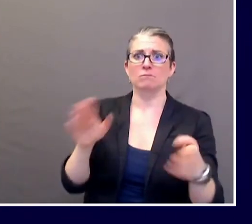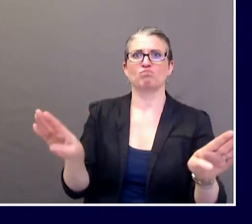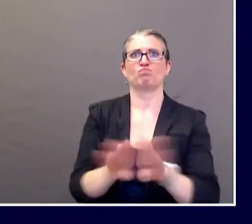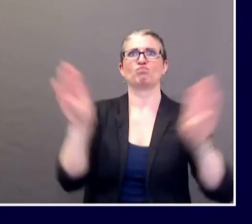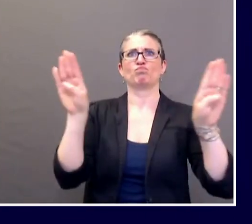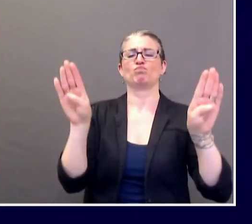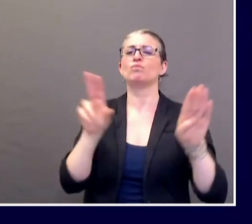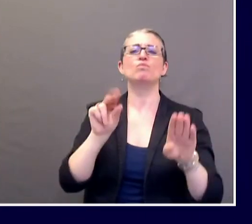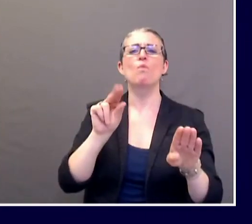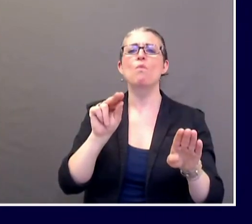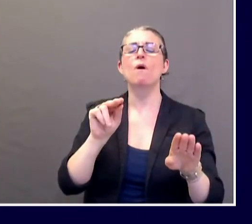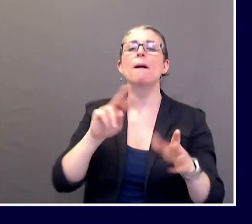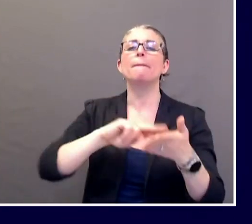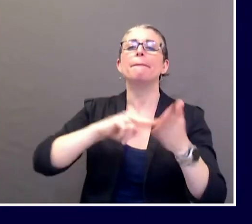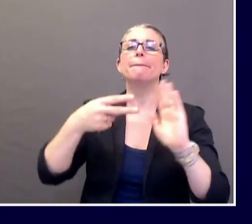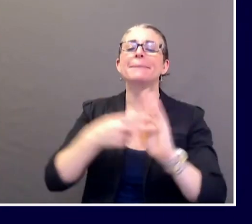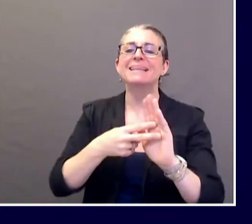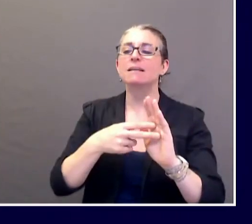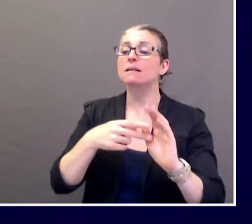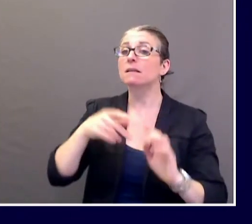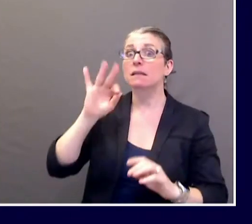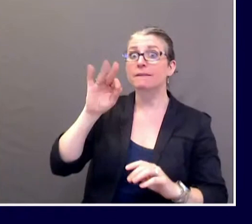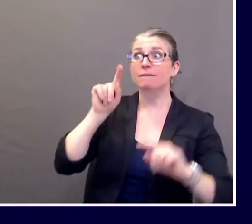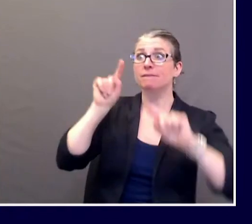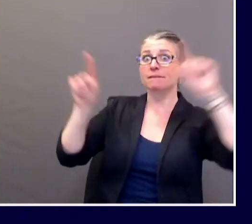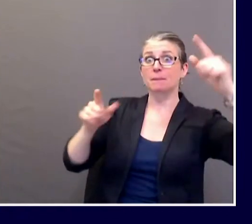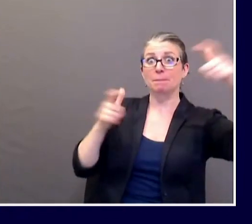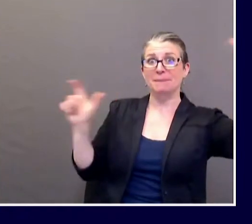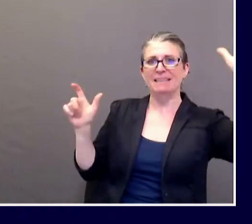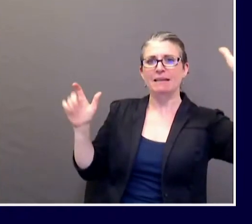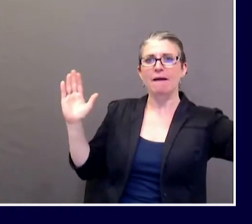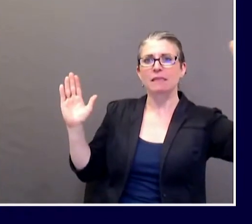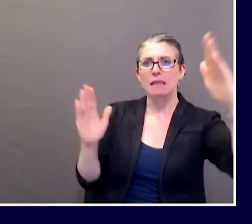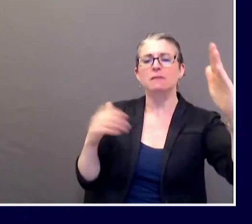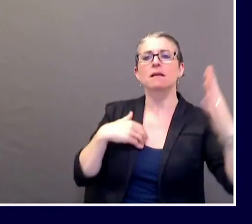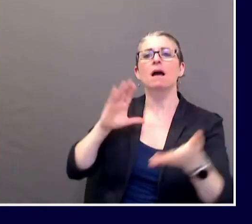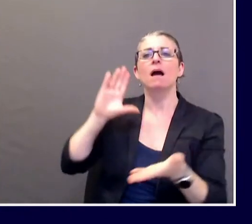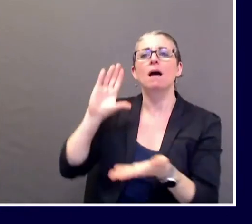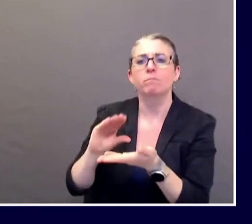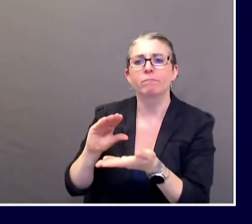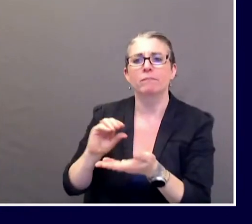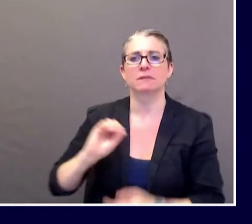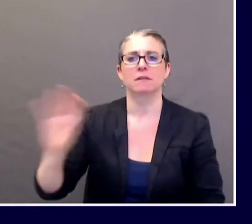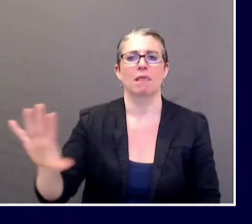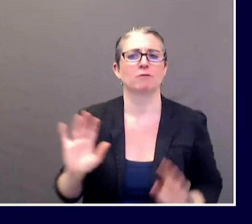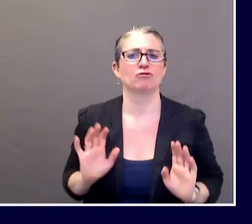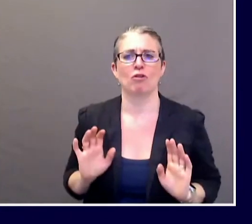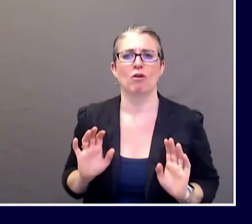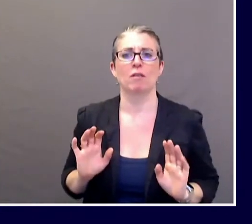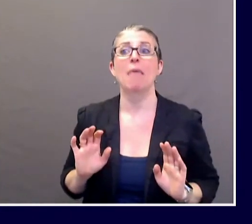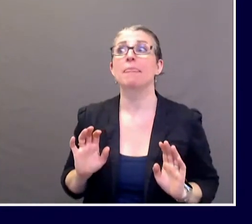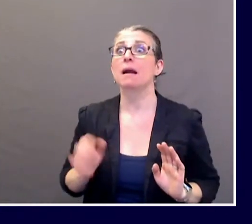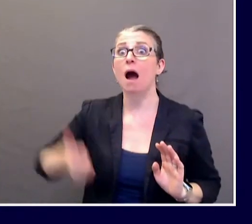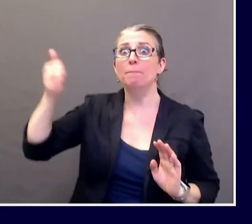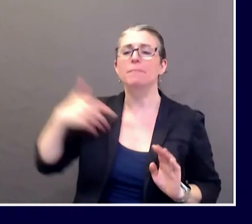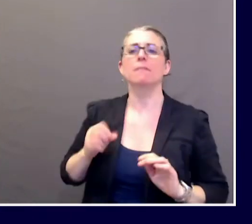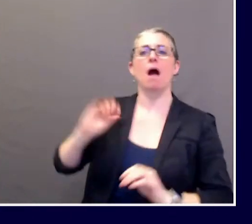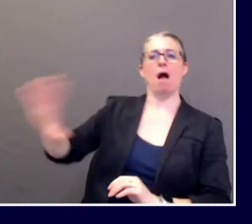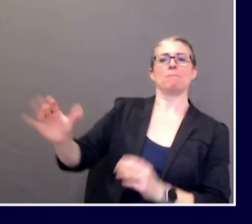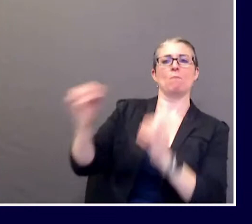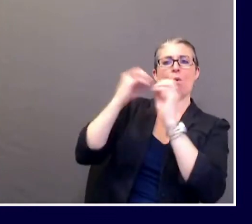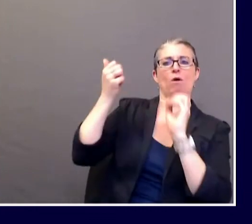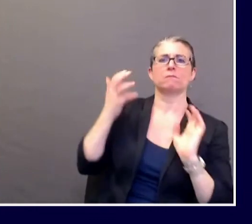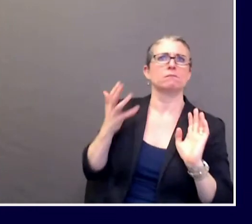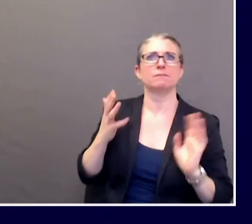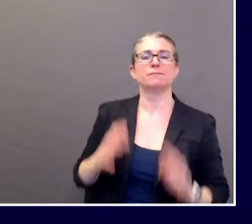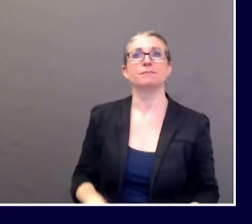thank you all for your time. Commissioner Wambrew, I will turn things back over to you to close us out for the afternoon. Sure, thank you. So as